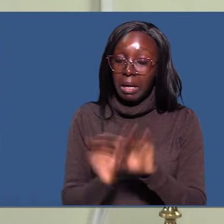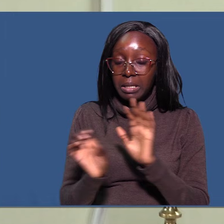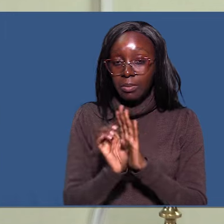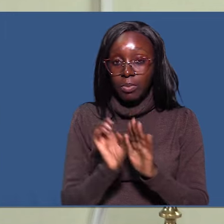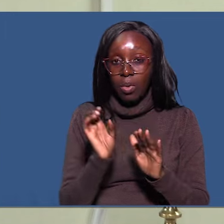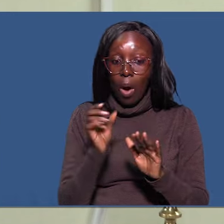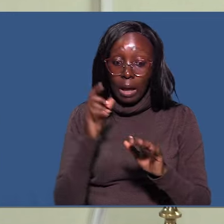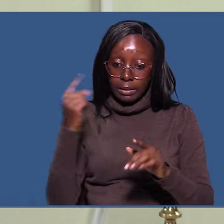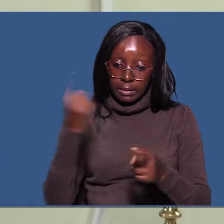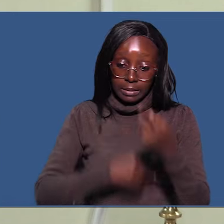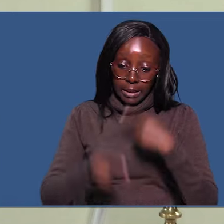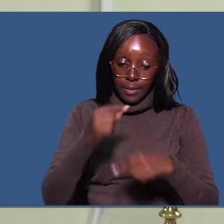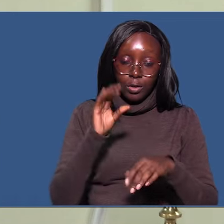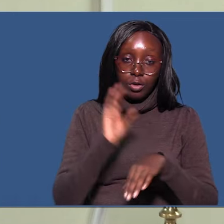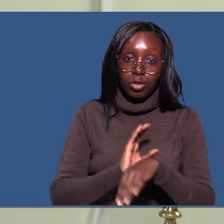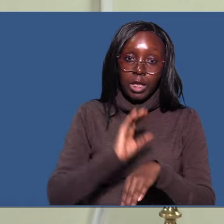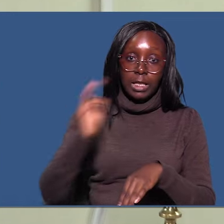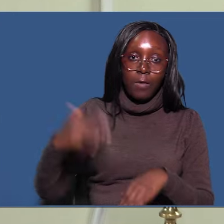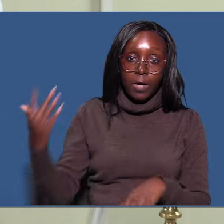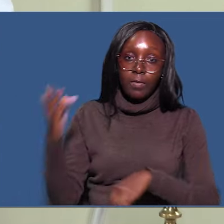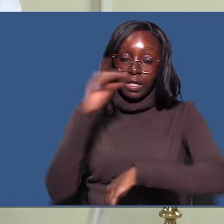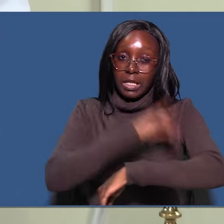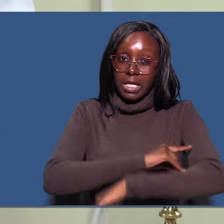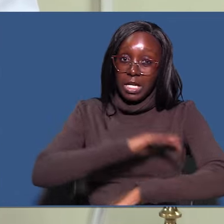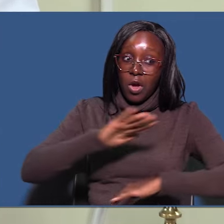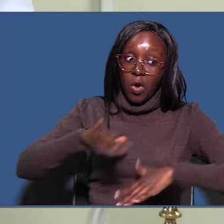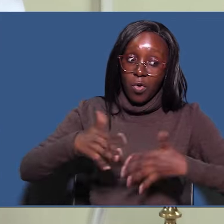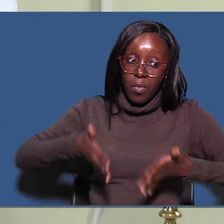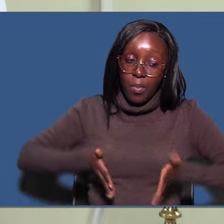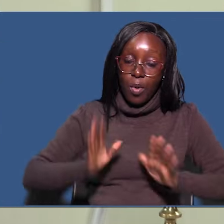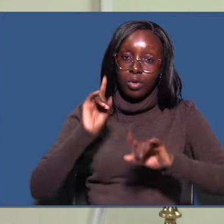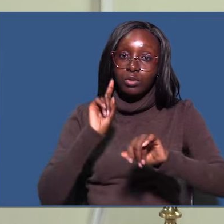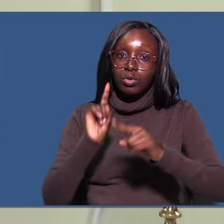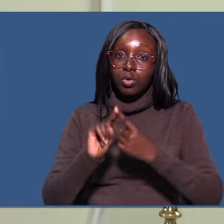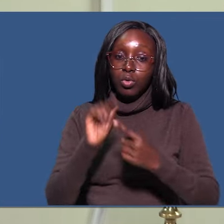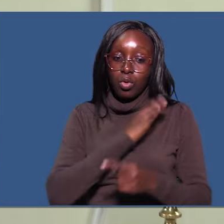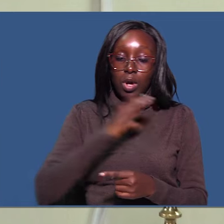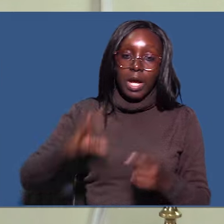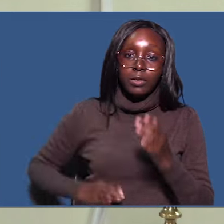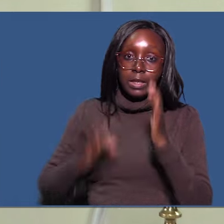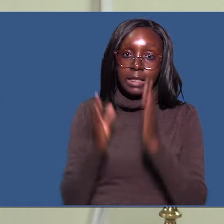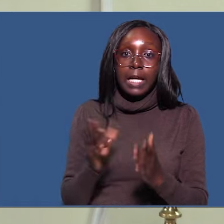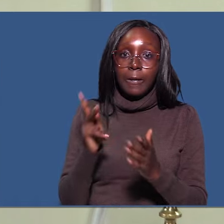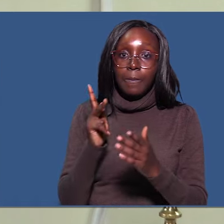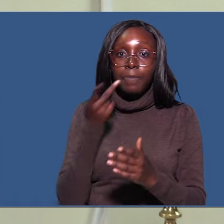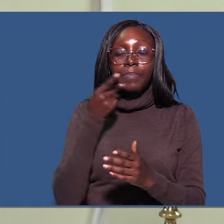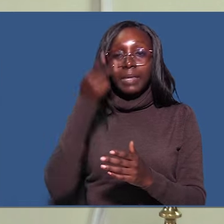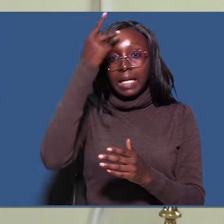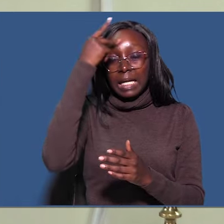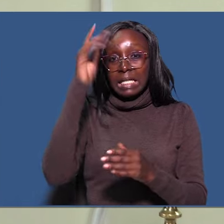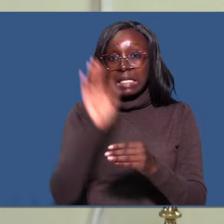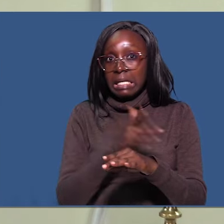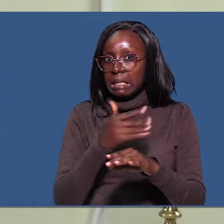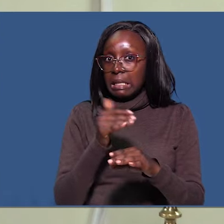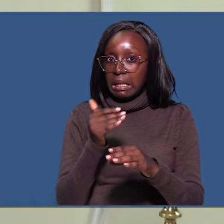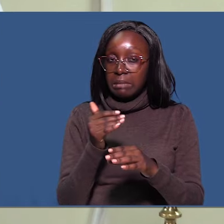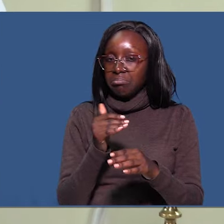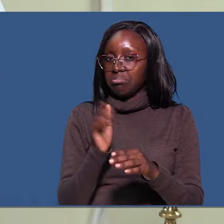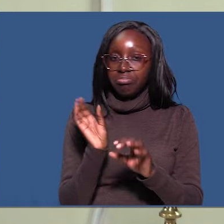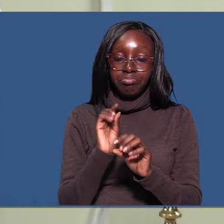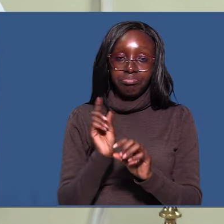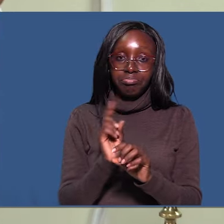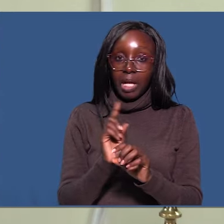church, being born to a devout Christian parents, singing in the choir, giving our tithes faithfully, being kind